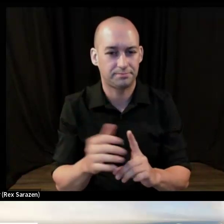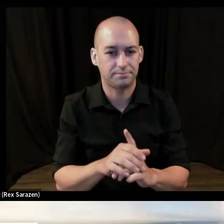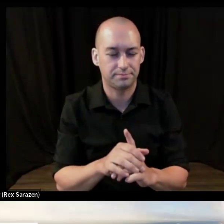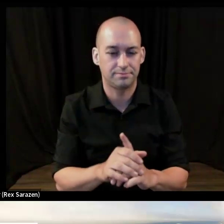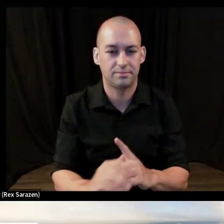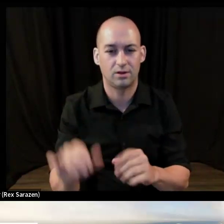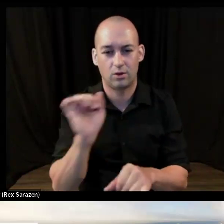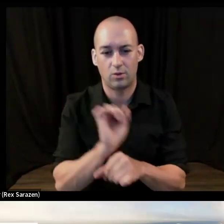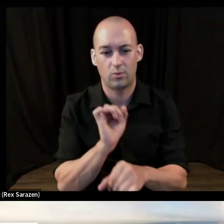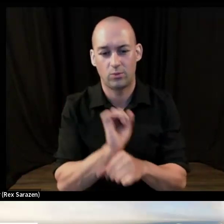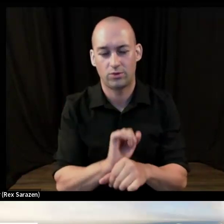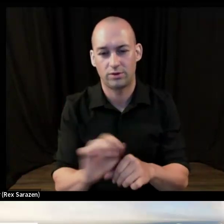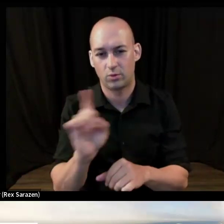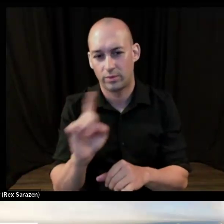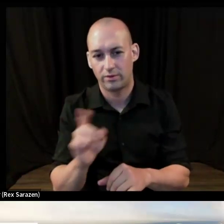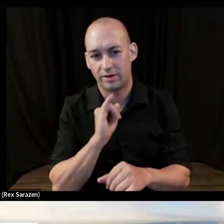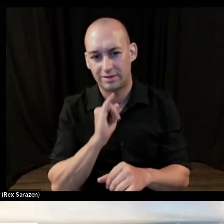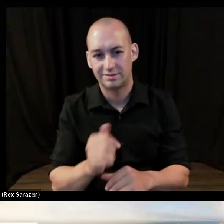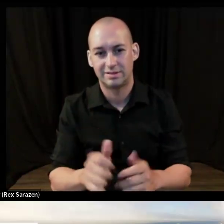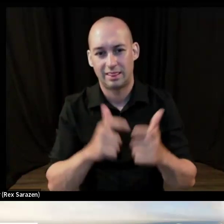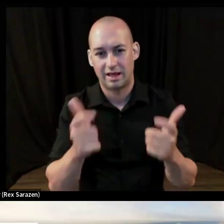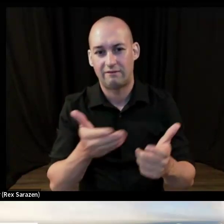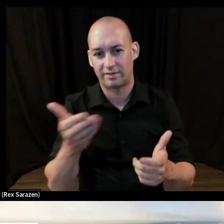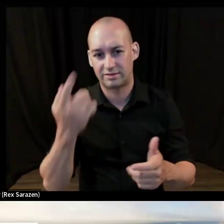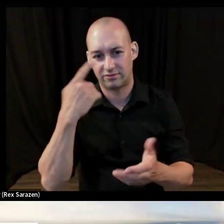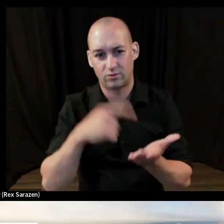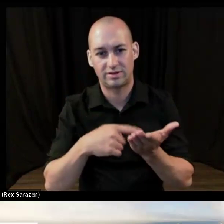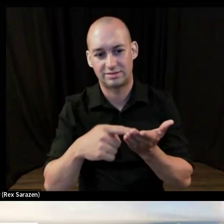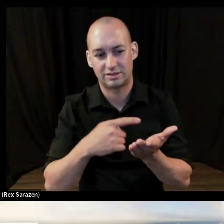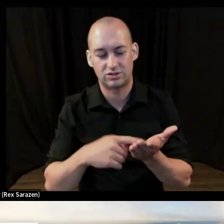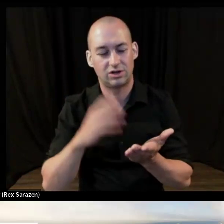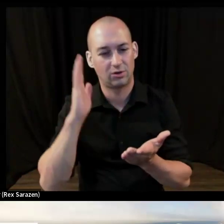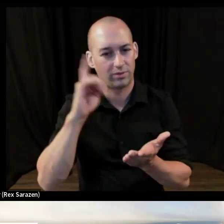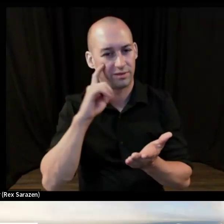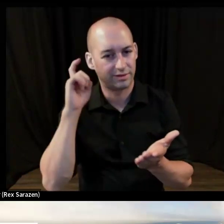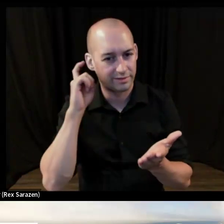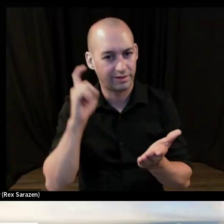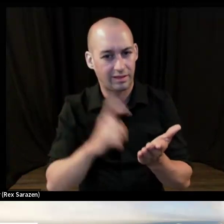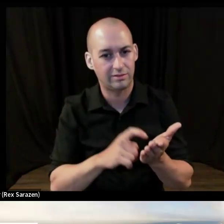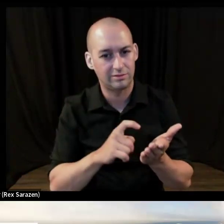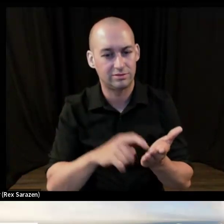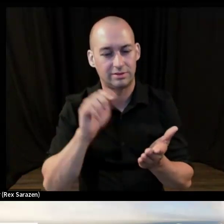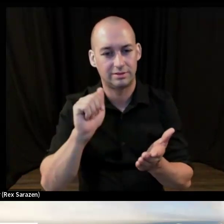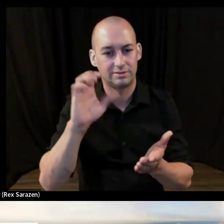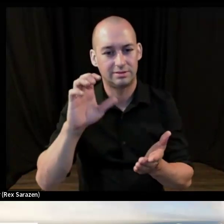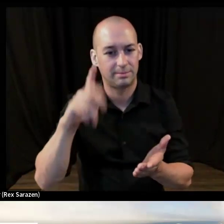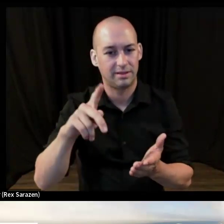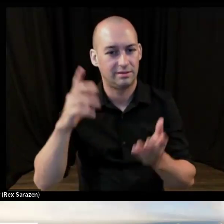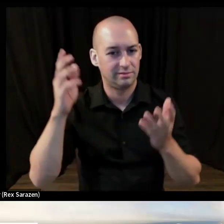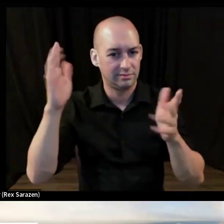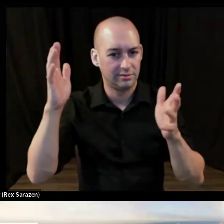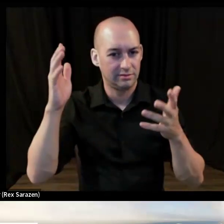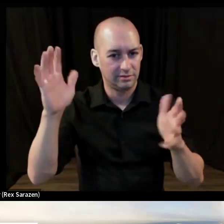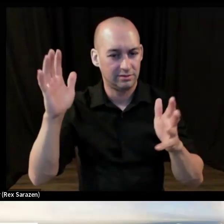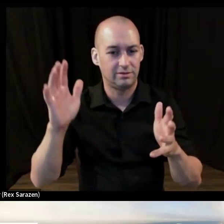where things are. There's a lot of things for discussion. I would note that the ACP was